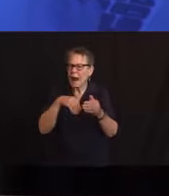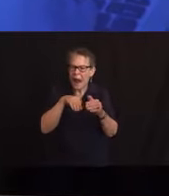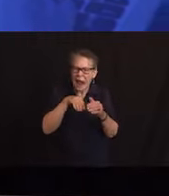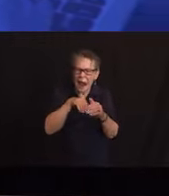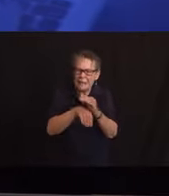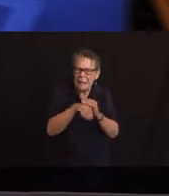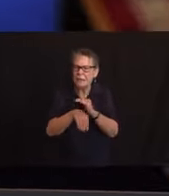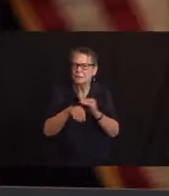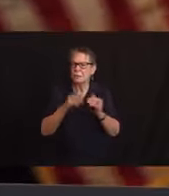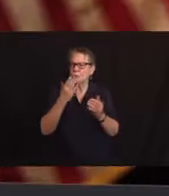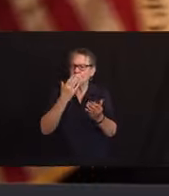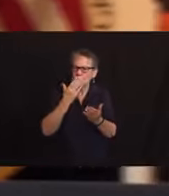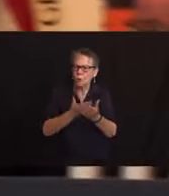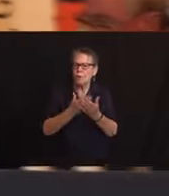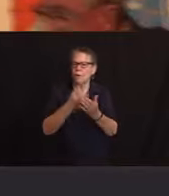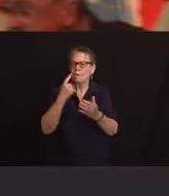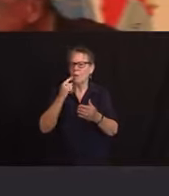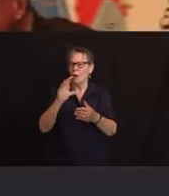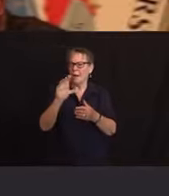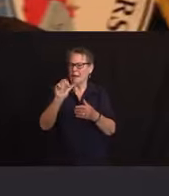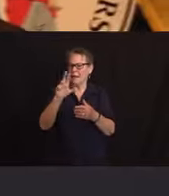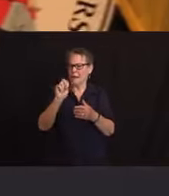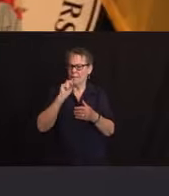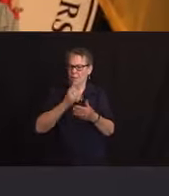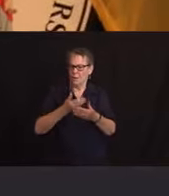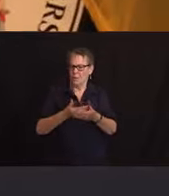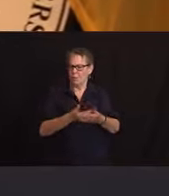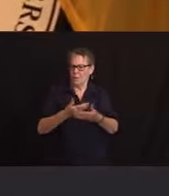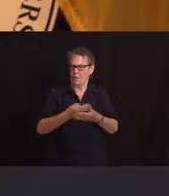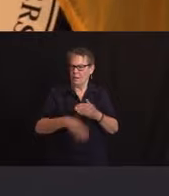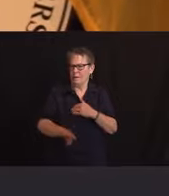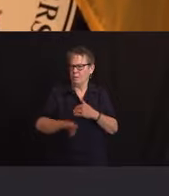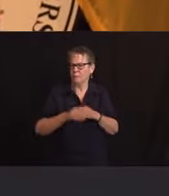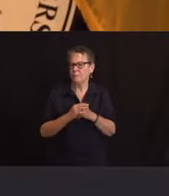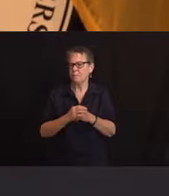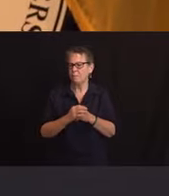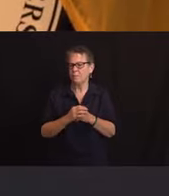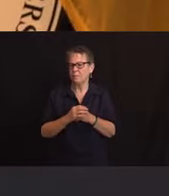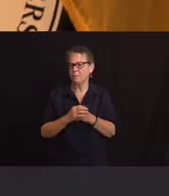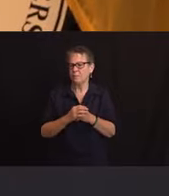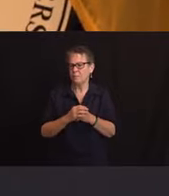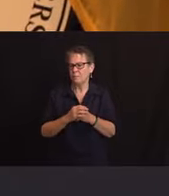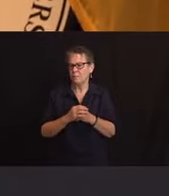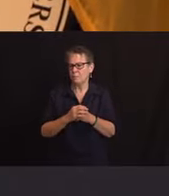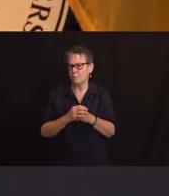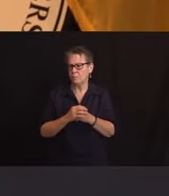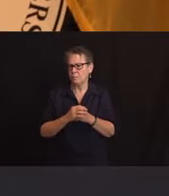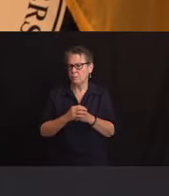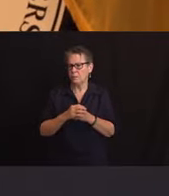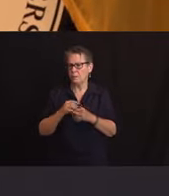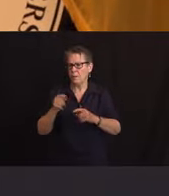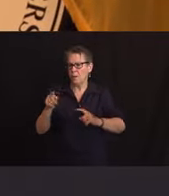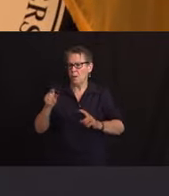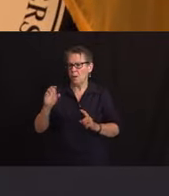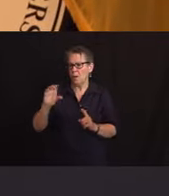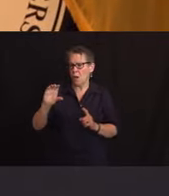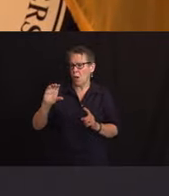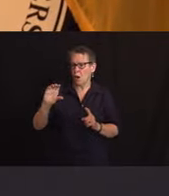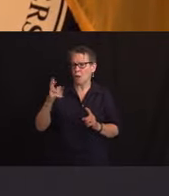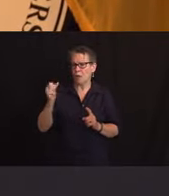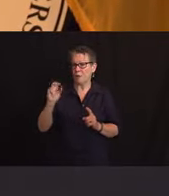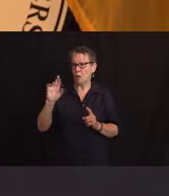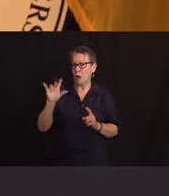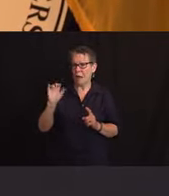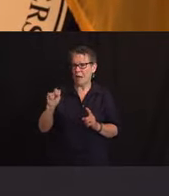By the way, Chris Ryan, who was the head of information technology, as you know, for the state, just sent me a text with the exact same explanation. You get